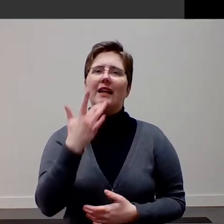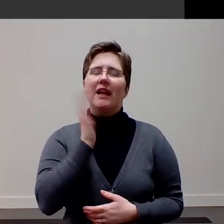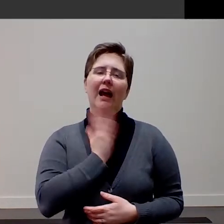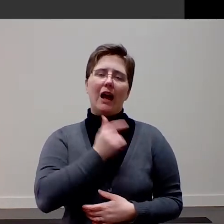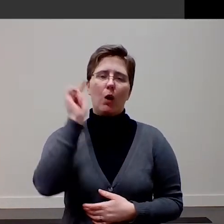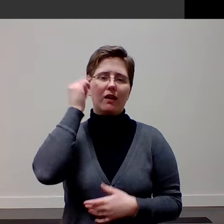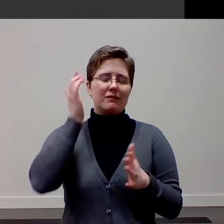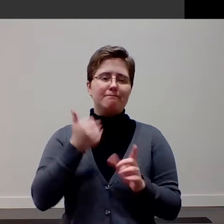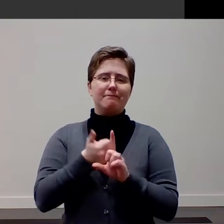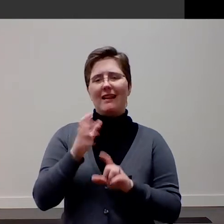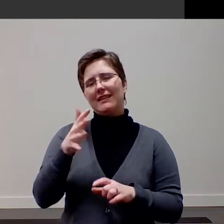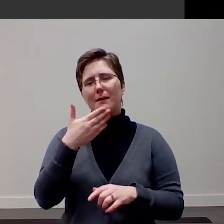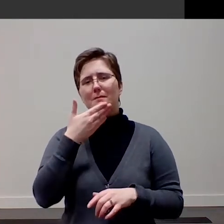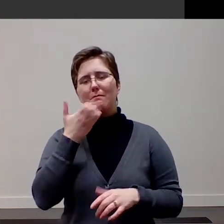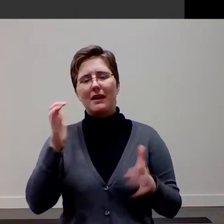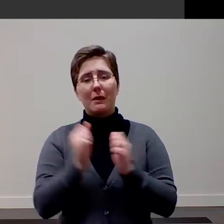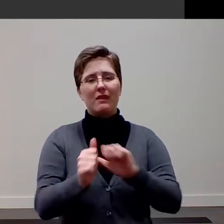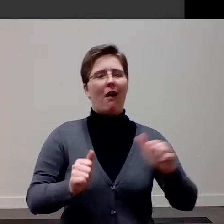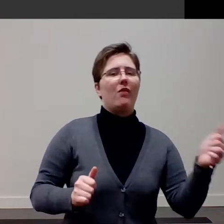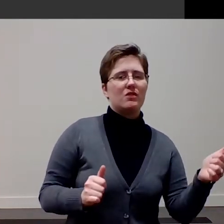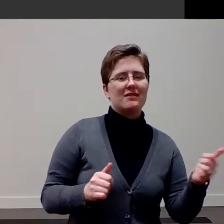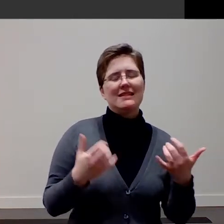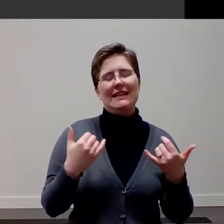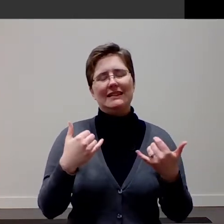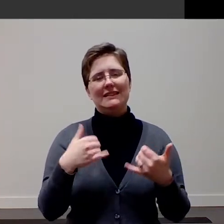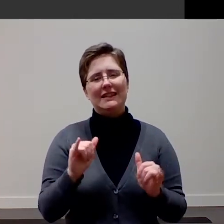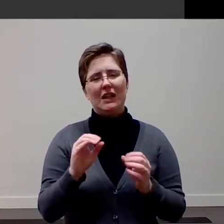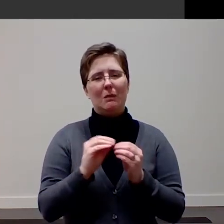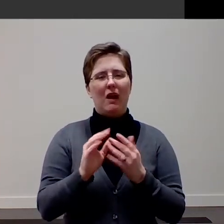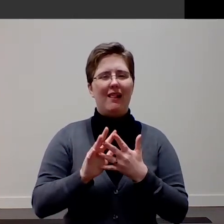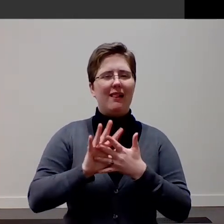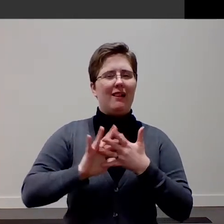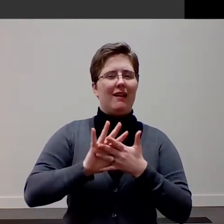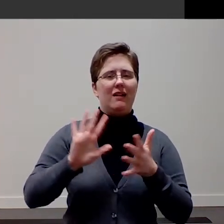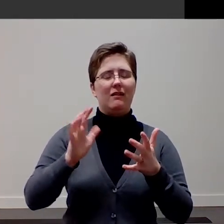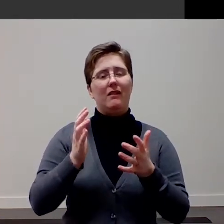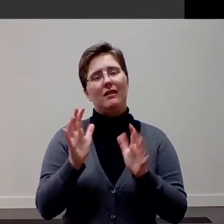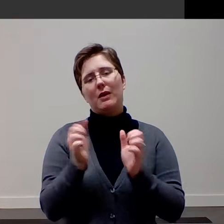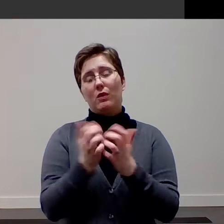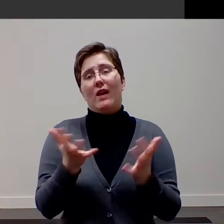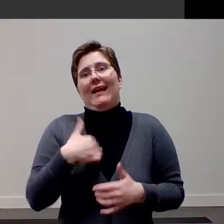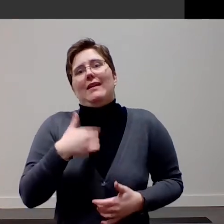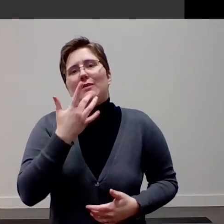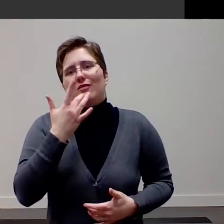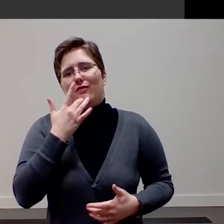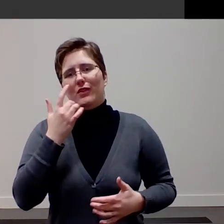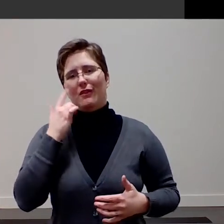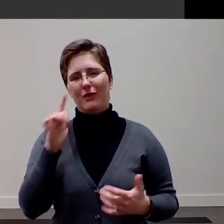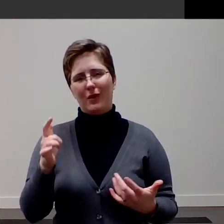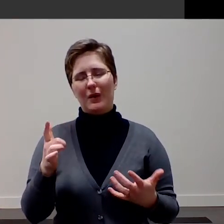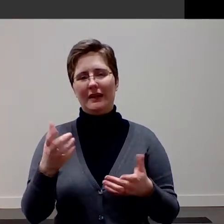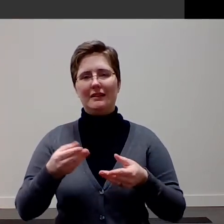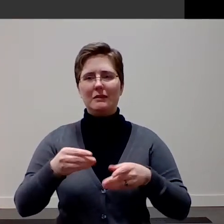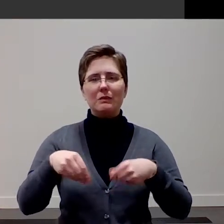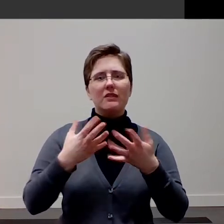our governor is a little better than some, still a little more wishy-washy than I would prefer in terms of